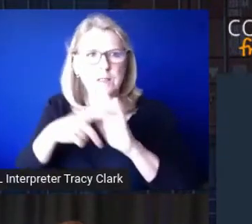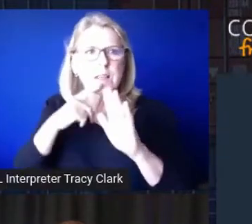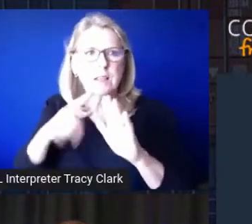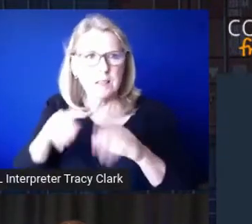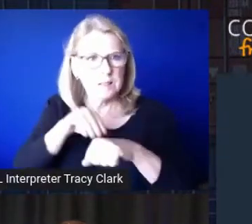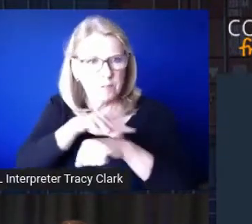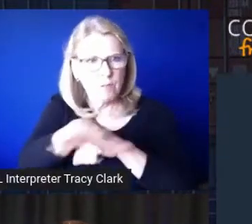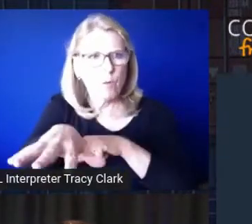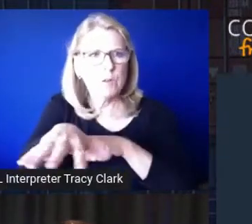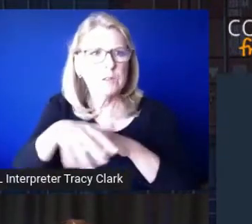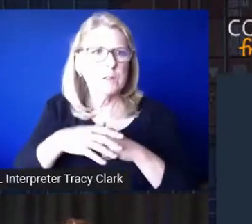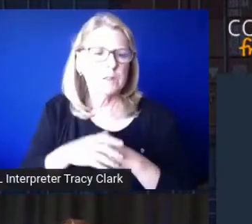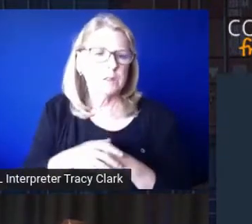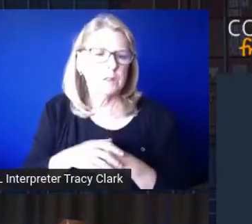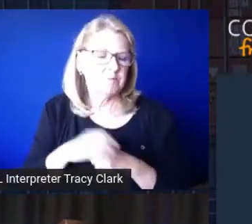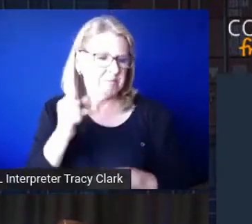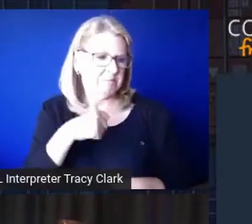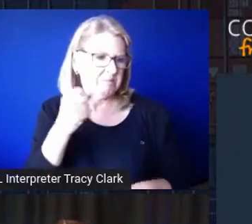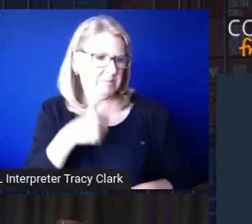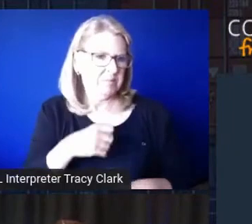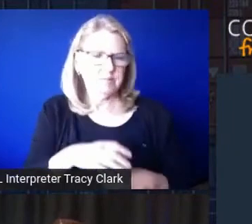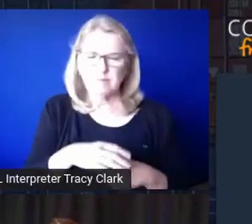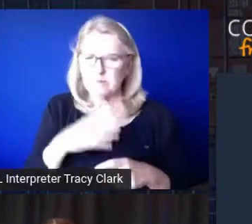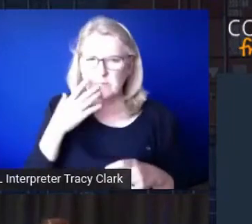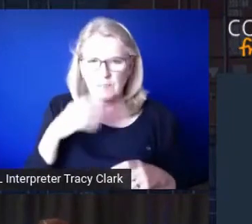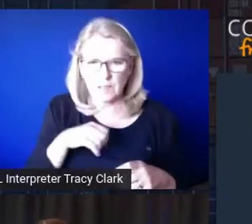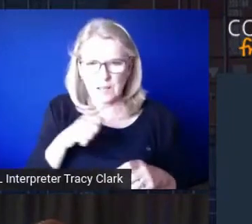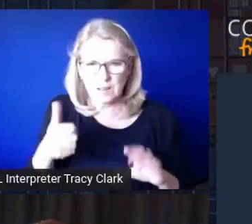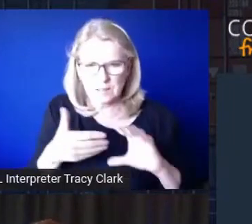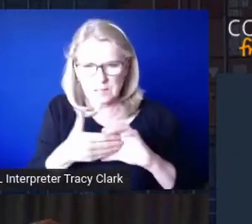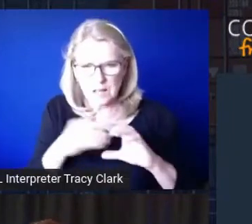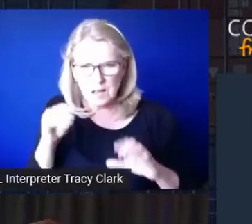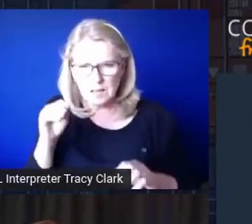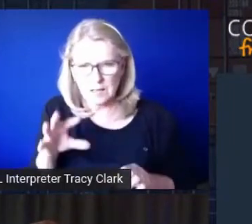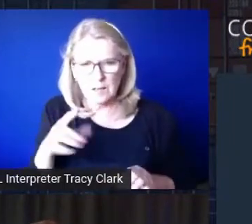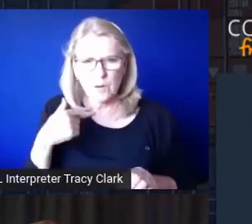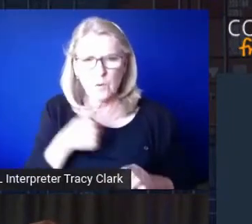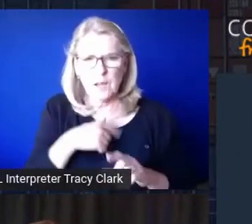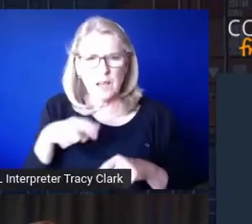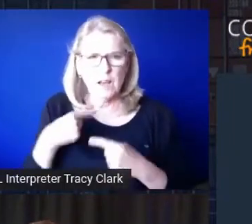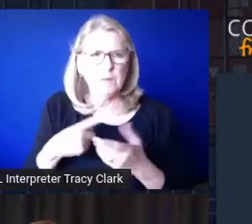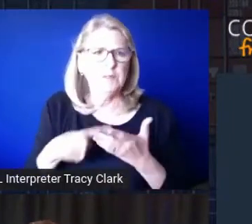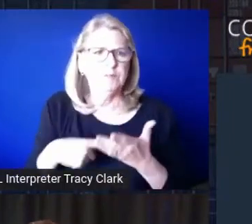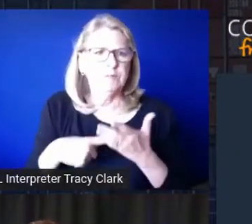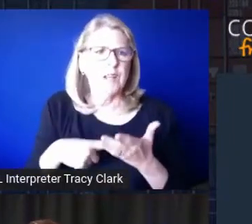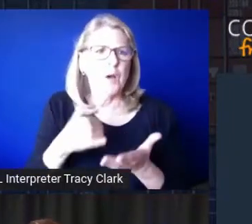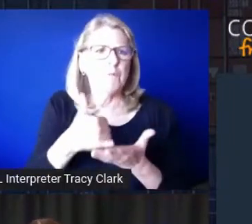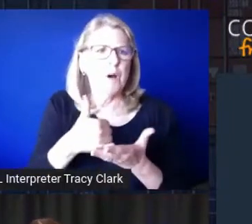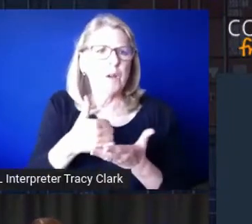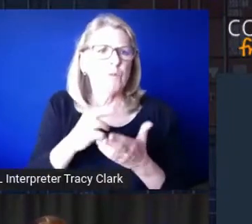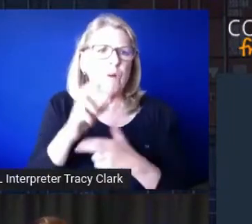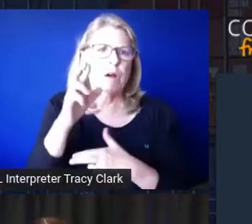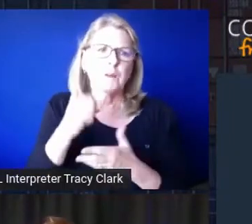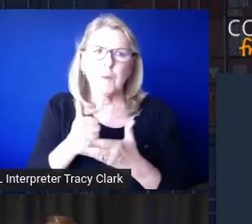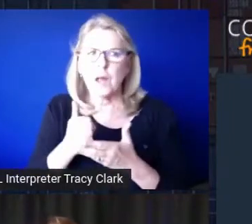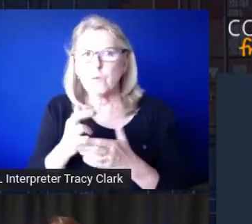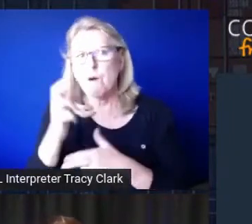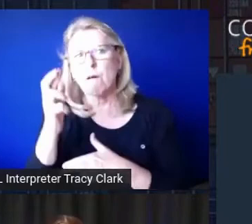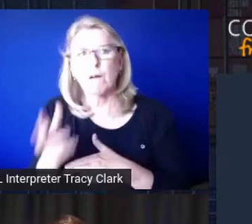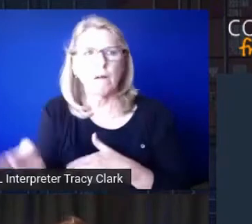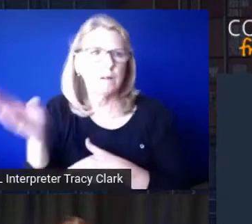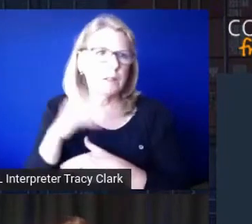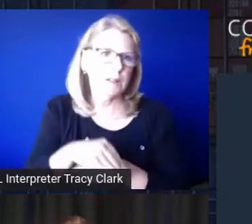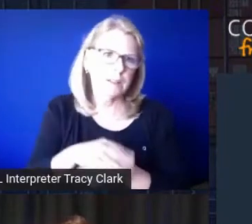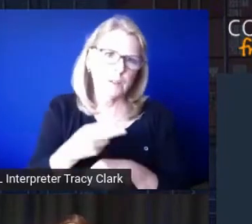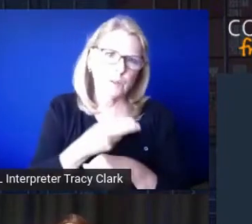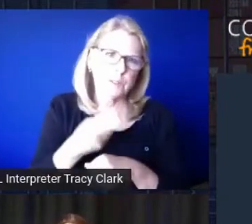And I don't know if you had another slide. I did want to mention, we've been mentioning Bottlerocket all day, everything is just using Bottlerocket over and over again.